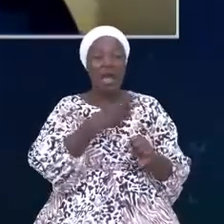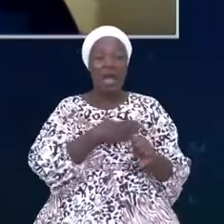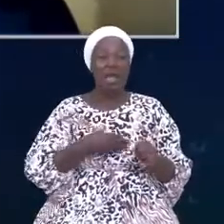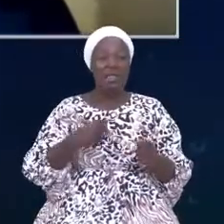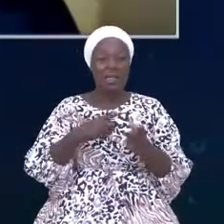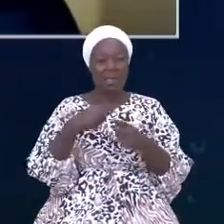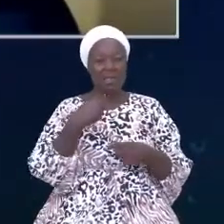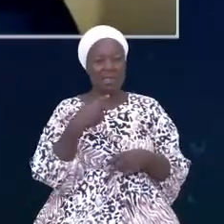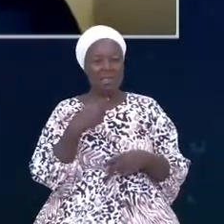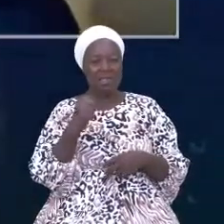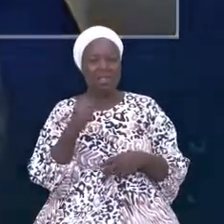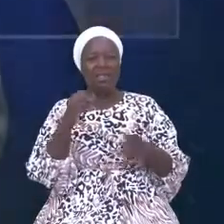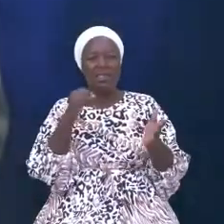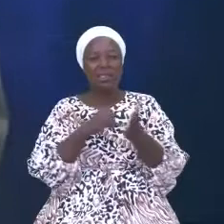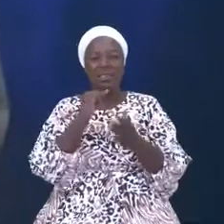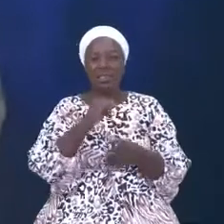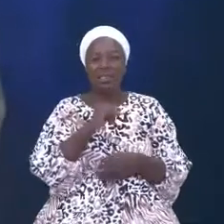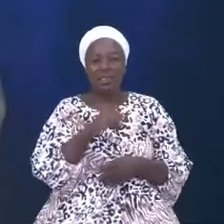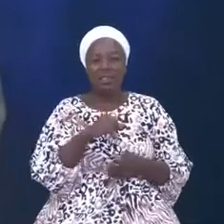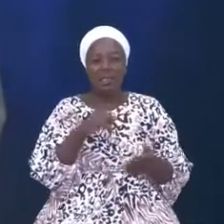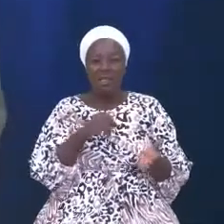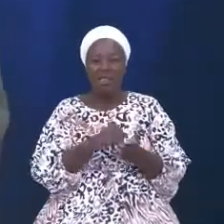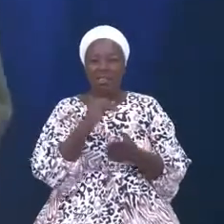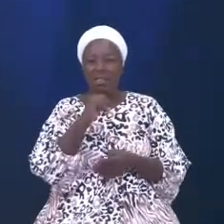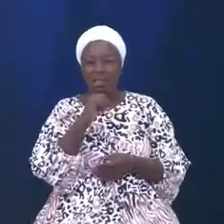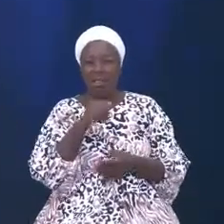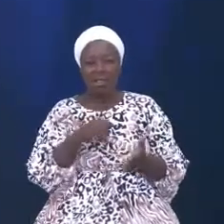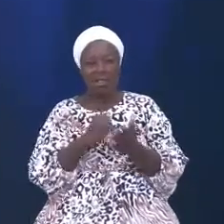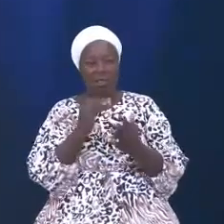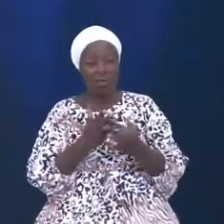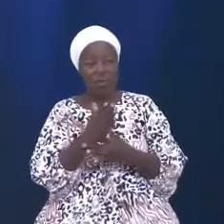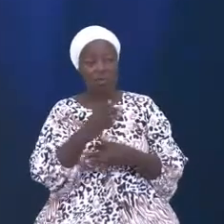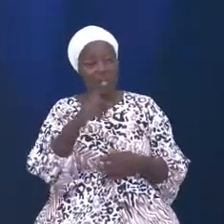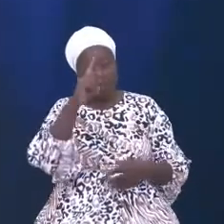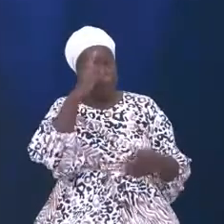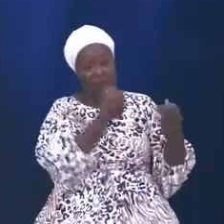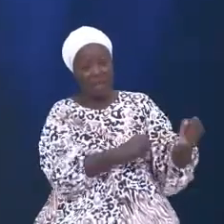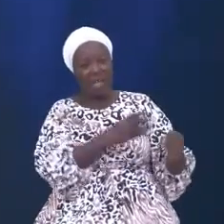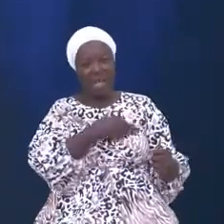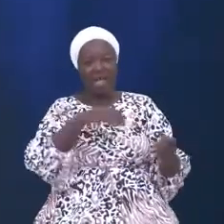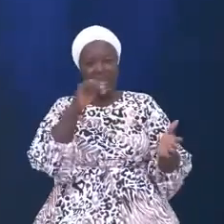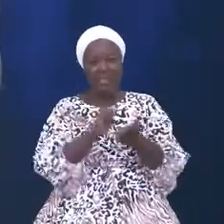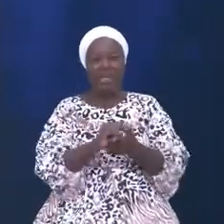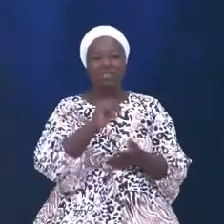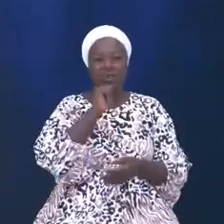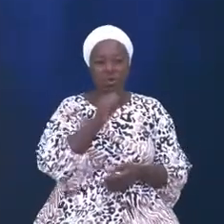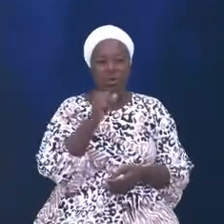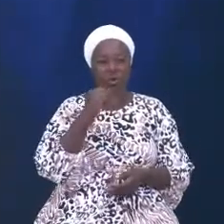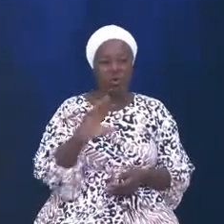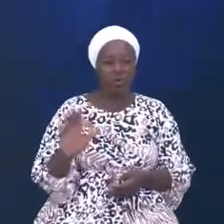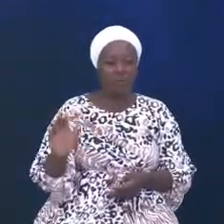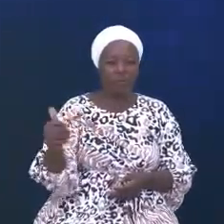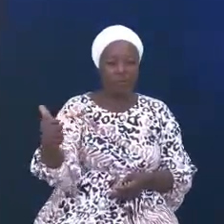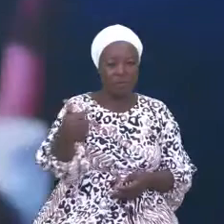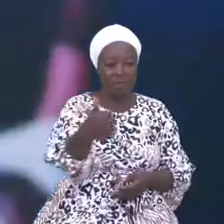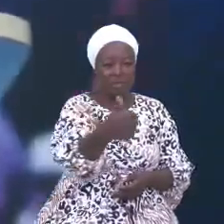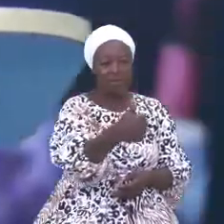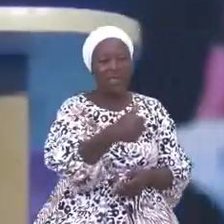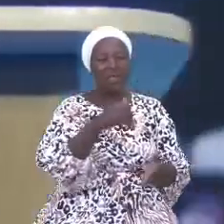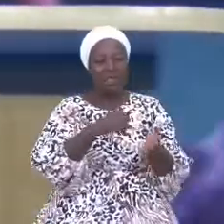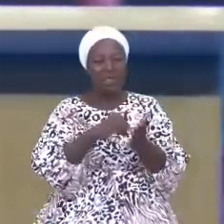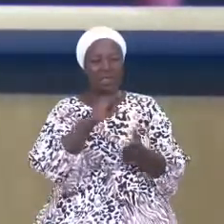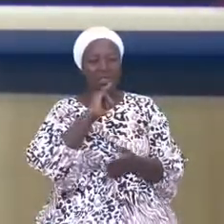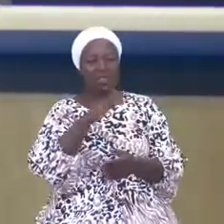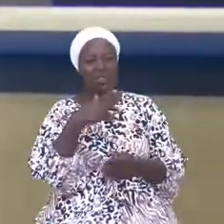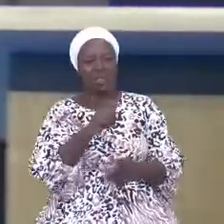it says, it is through faith, and that not of yourselves. It is the